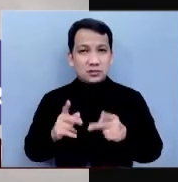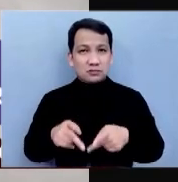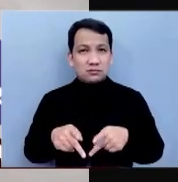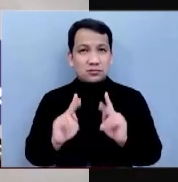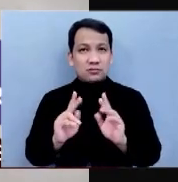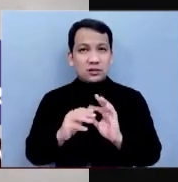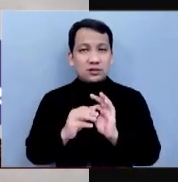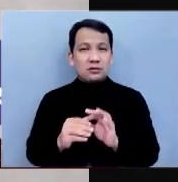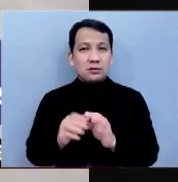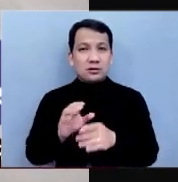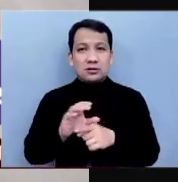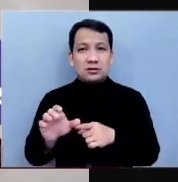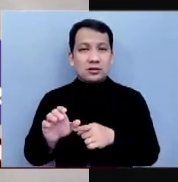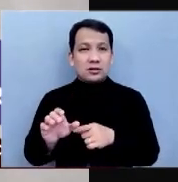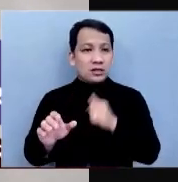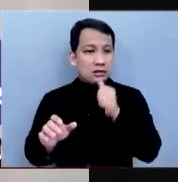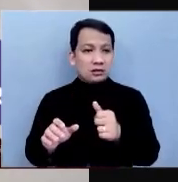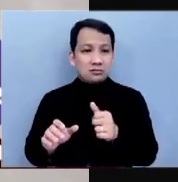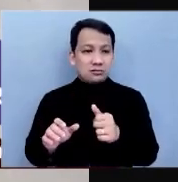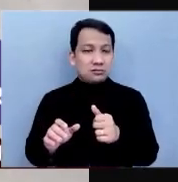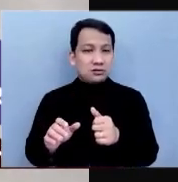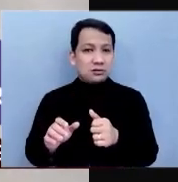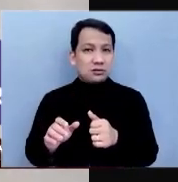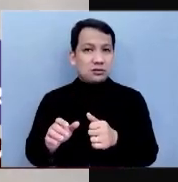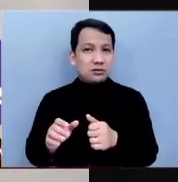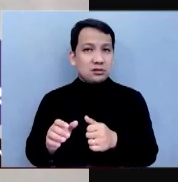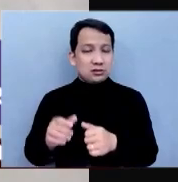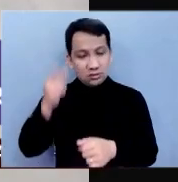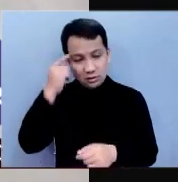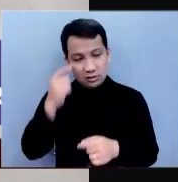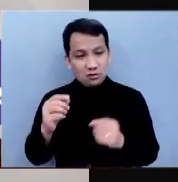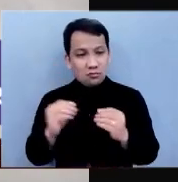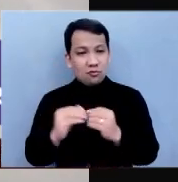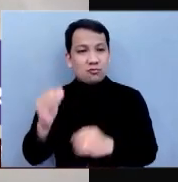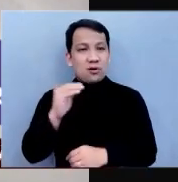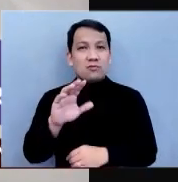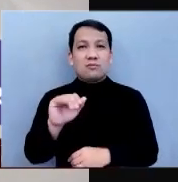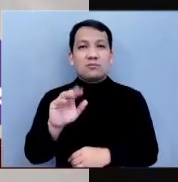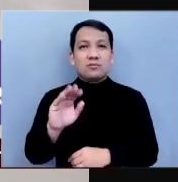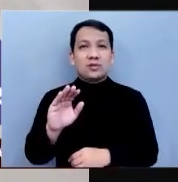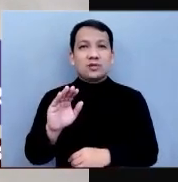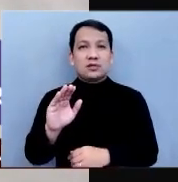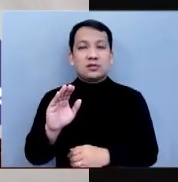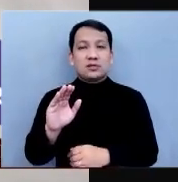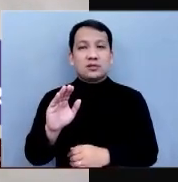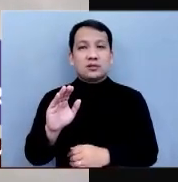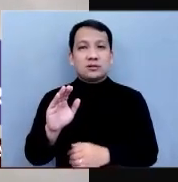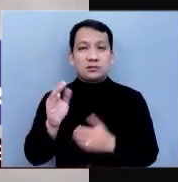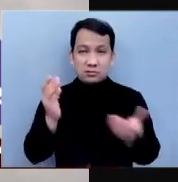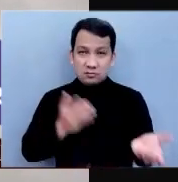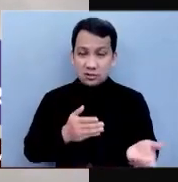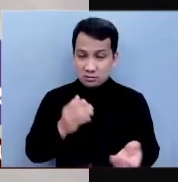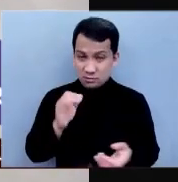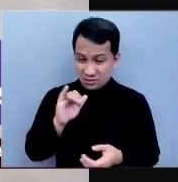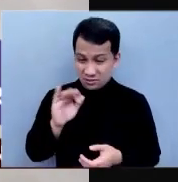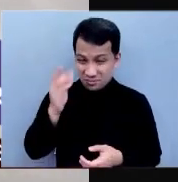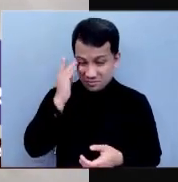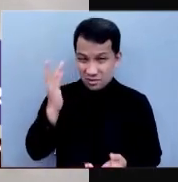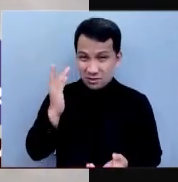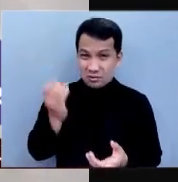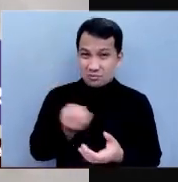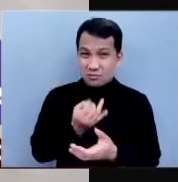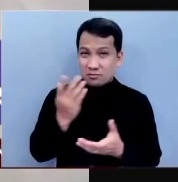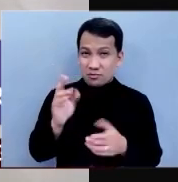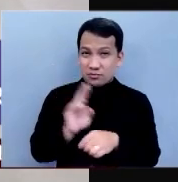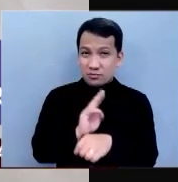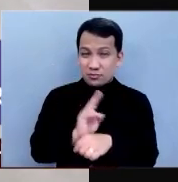is not absolute. Yes, sir. Imagine, he has more than 15 guns. Mm. Mm-hmm. Can you imagine? Ang pwede lang